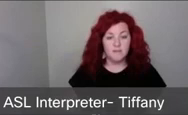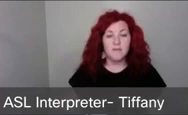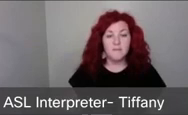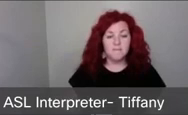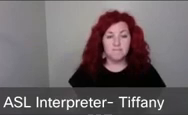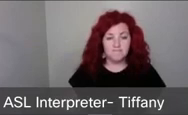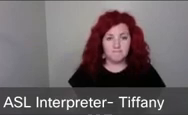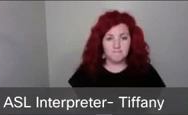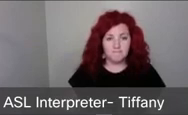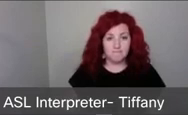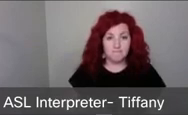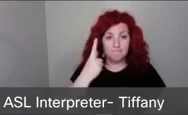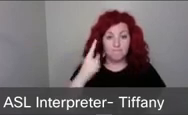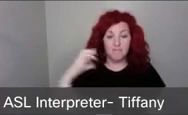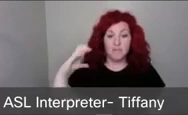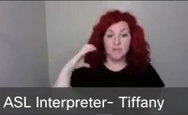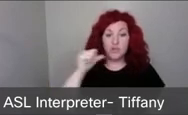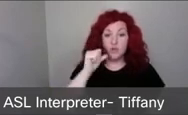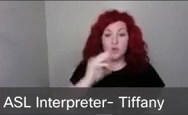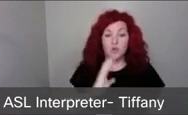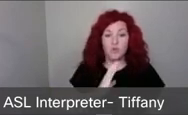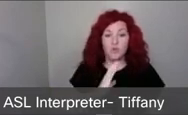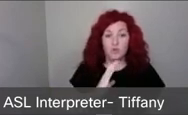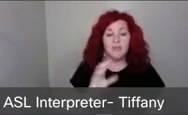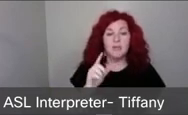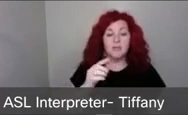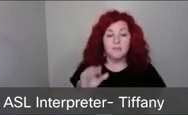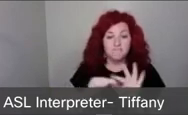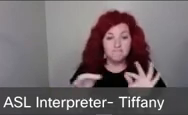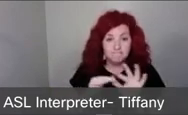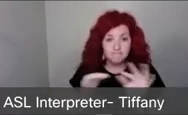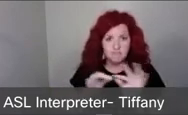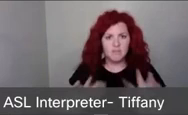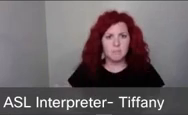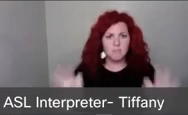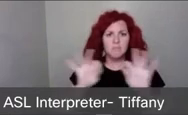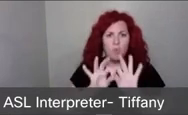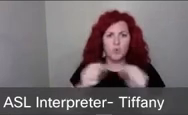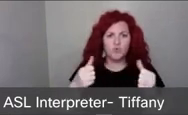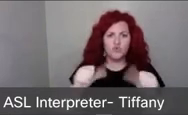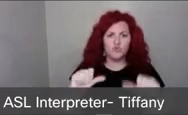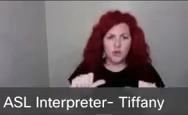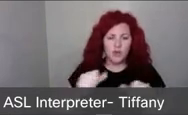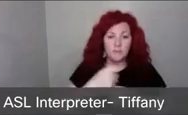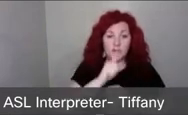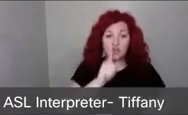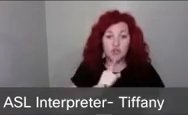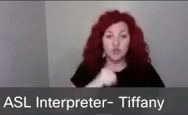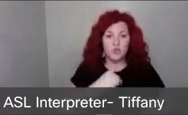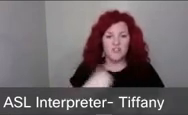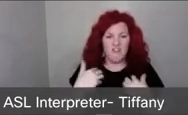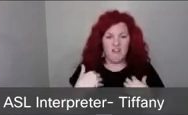a chairwoman, Lee Gatewood stated, it is important to try to ensure that we are in a healthy